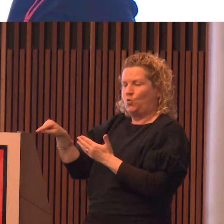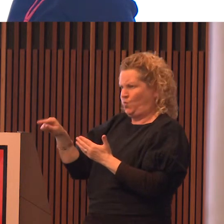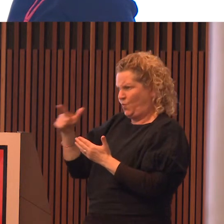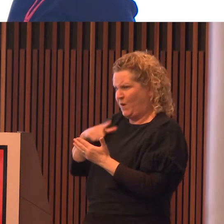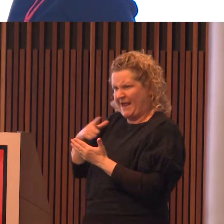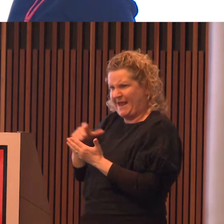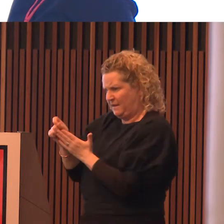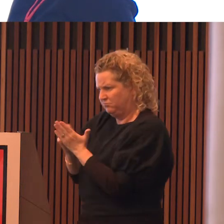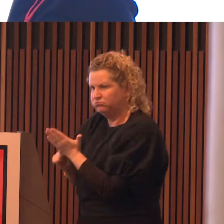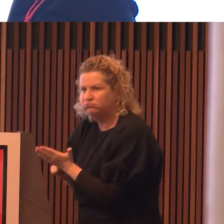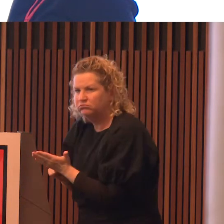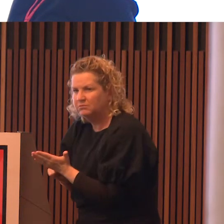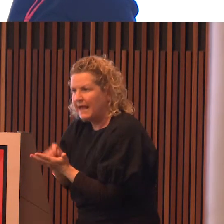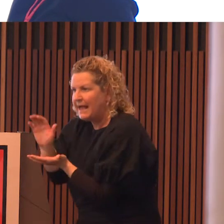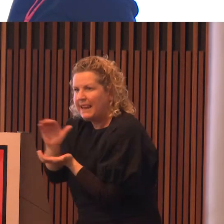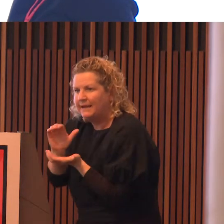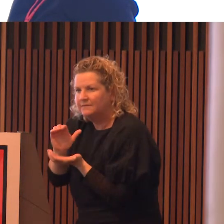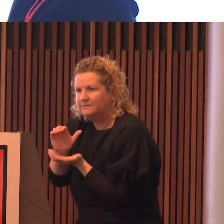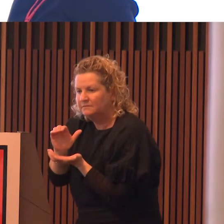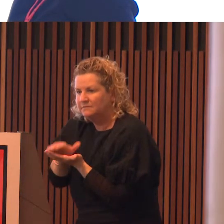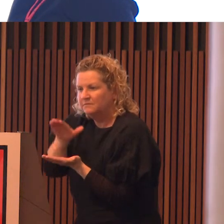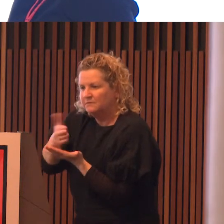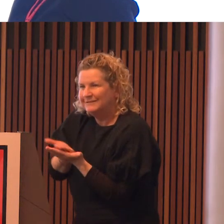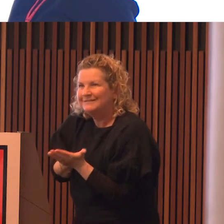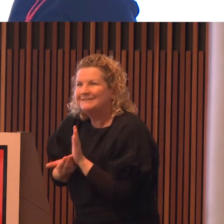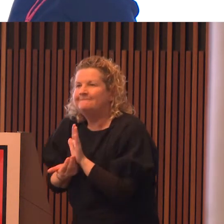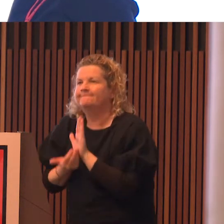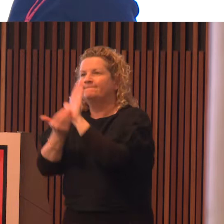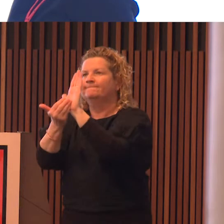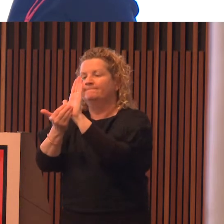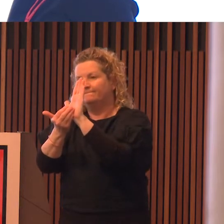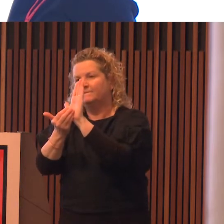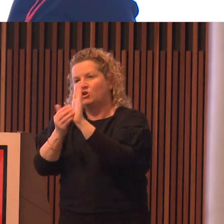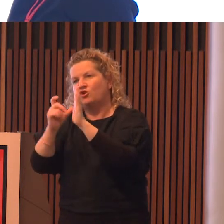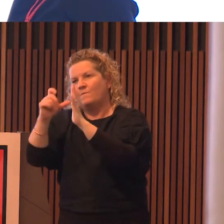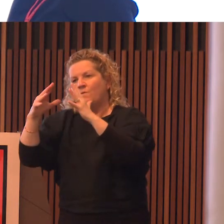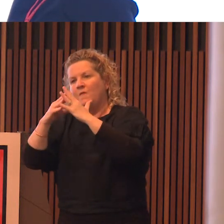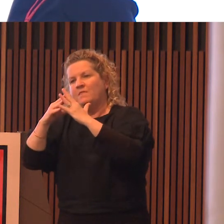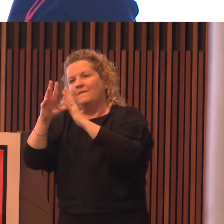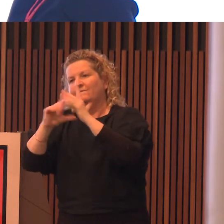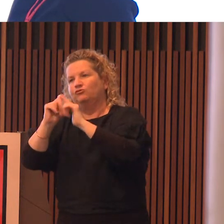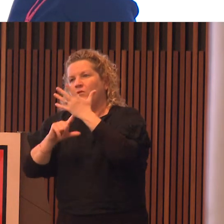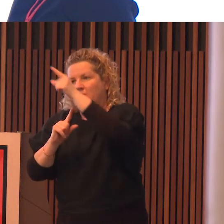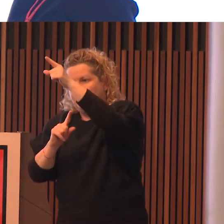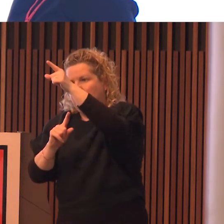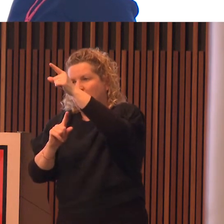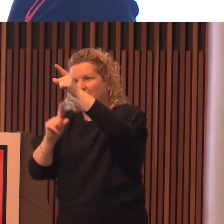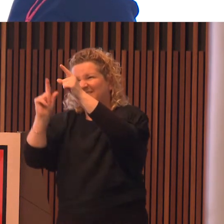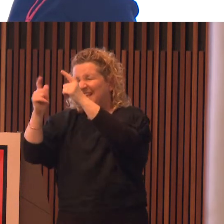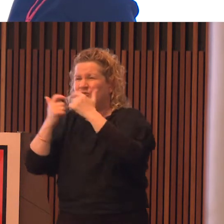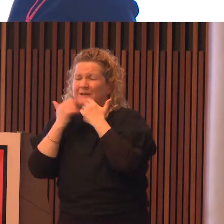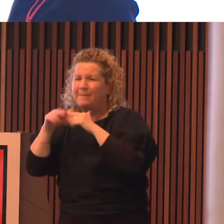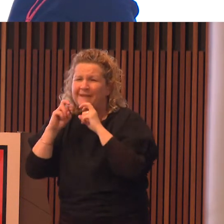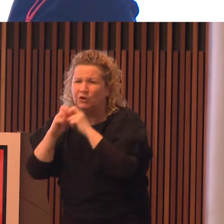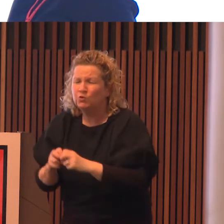And then we have to take it to a government at federal level that doesn't care about these issues, isn't interested